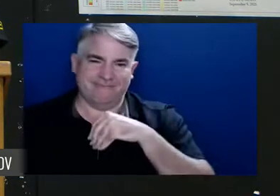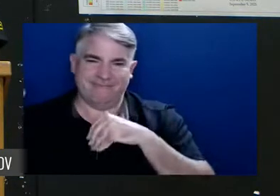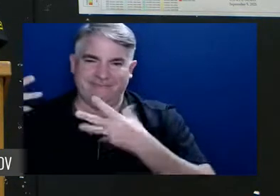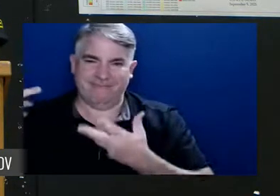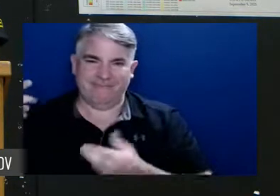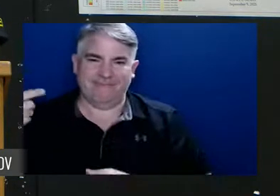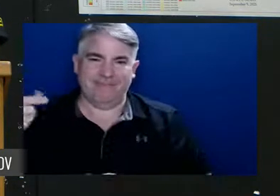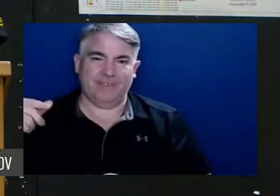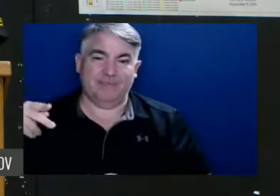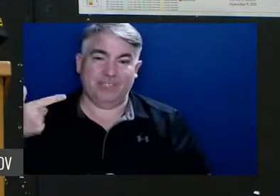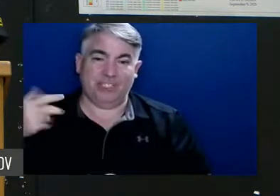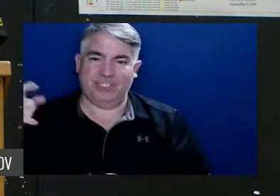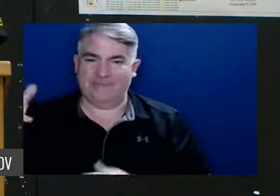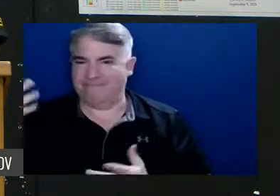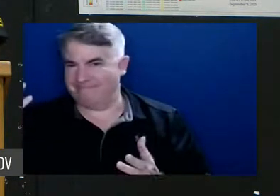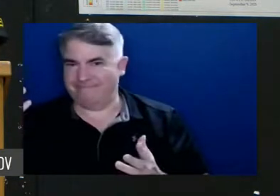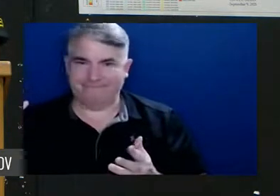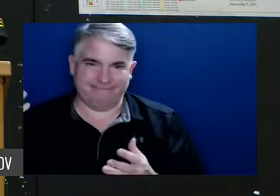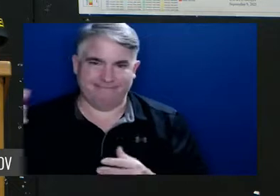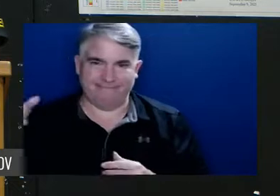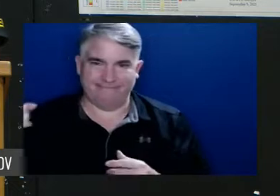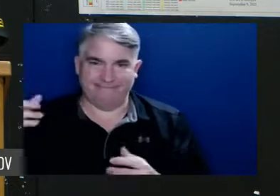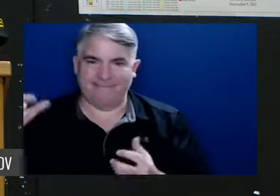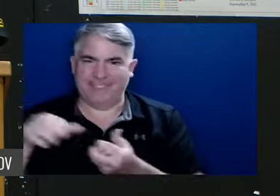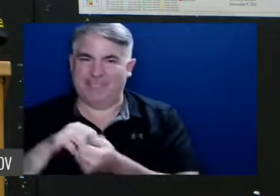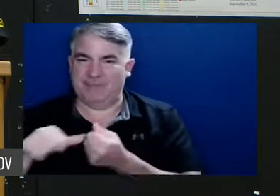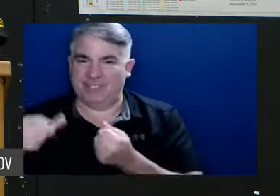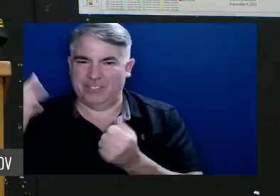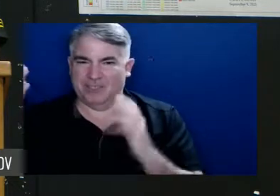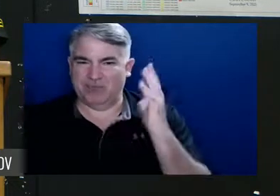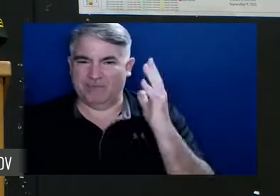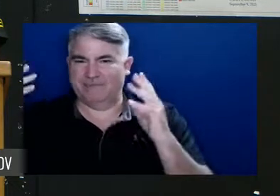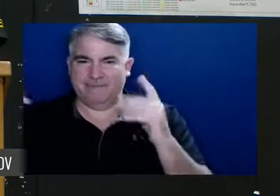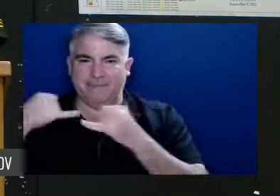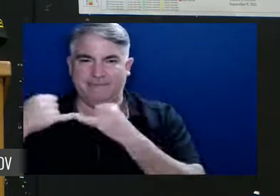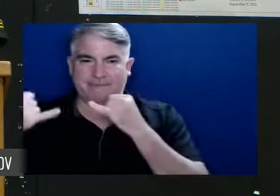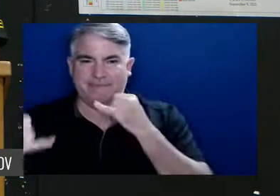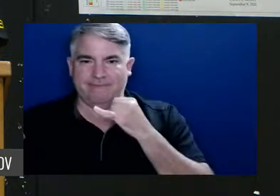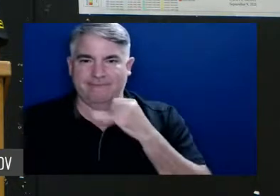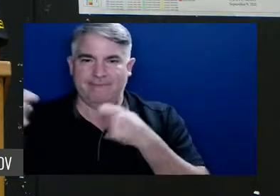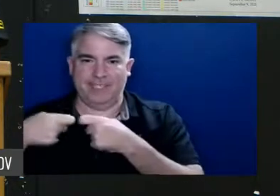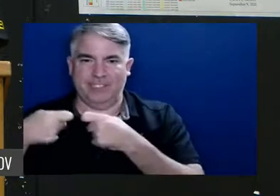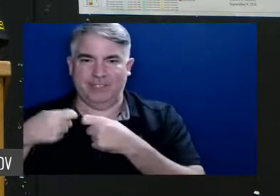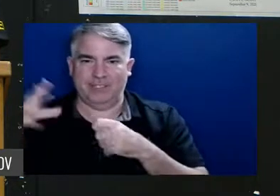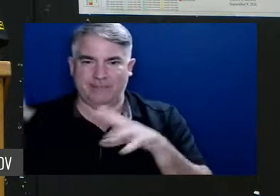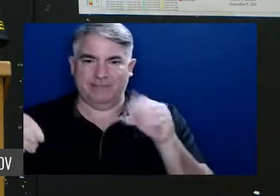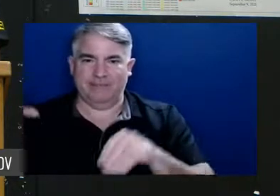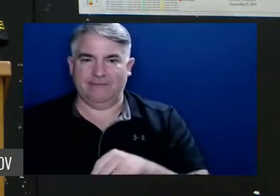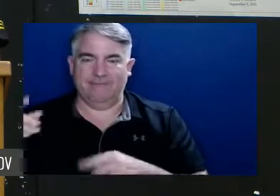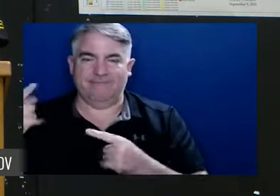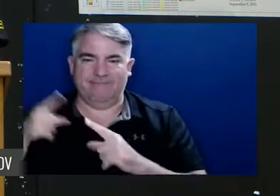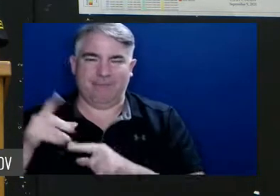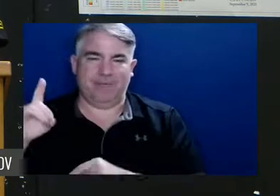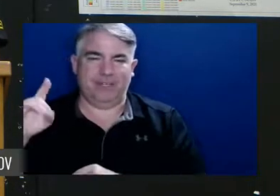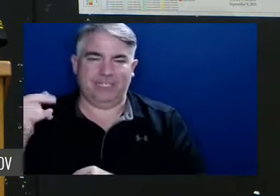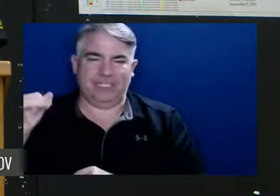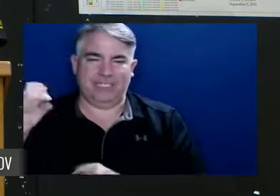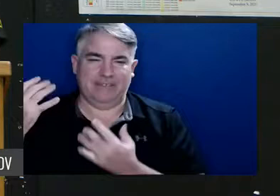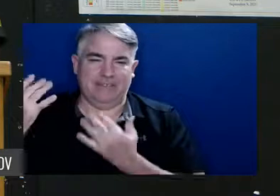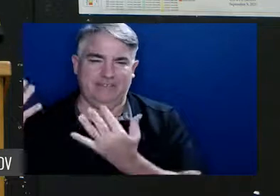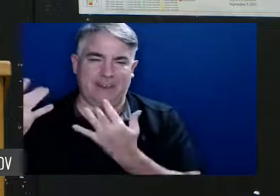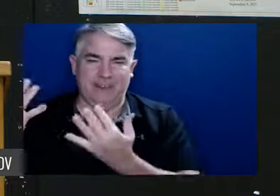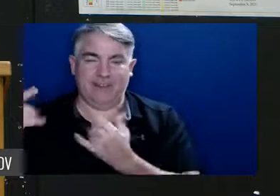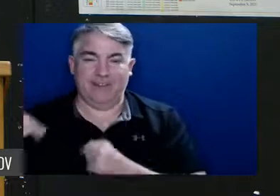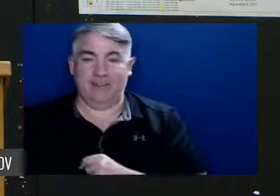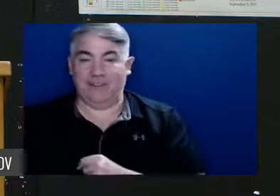Crews are getting in to access the area as they can. At this time, they have not provided us with an estimated restoration time for